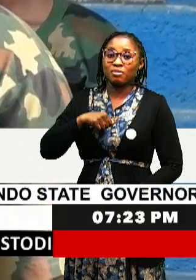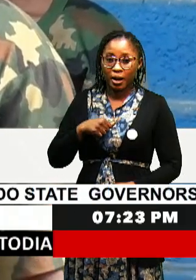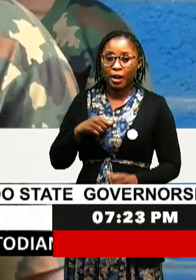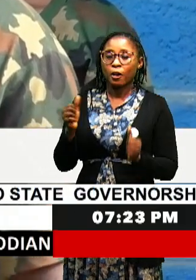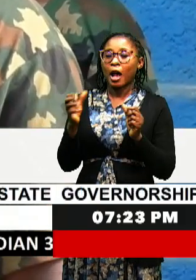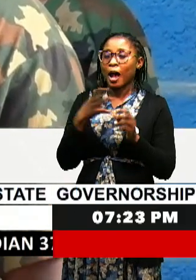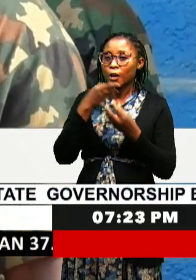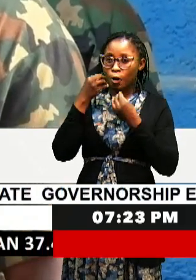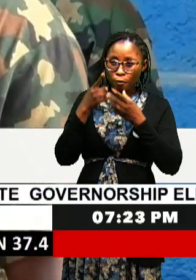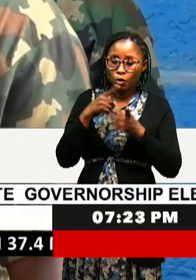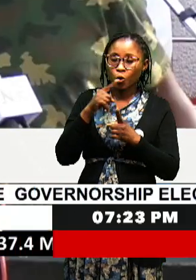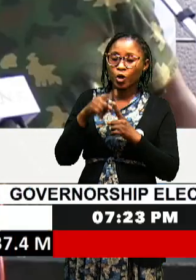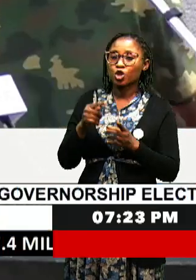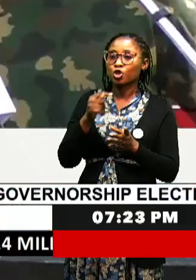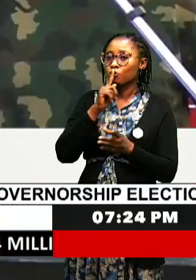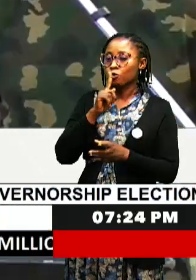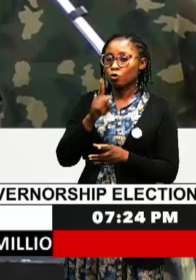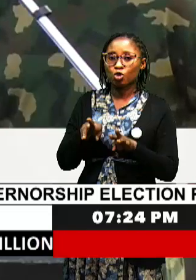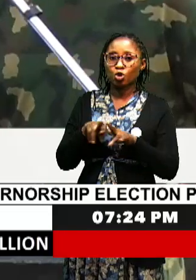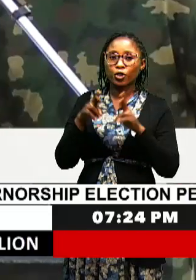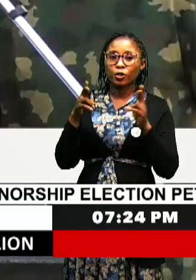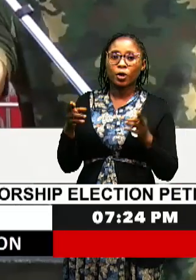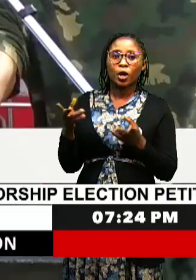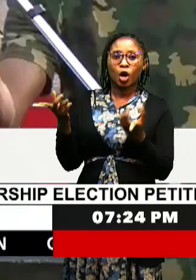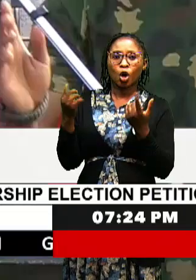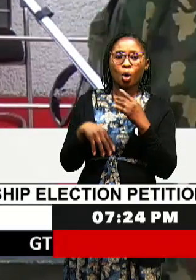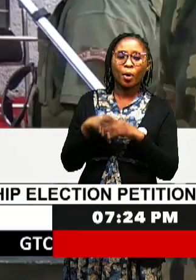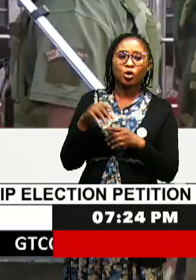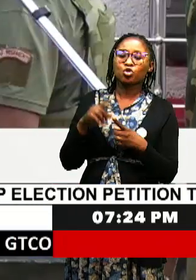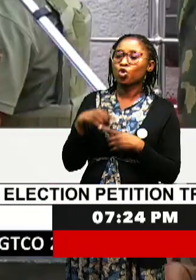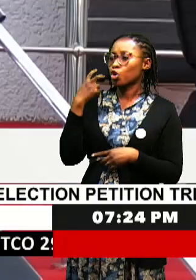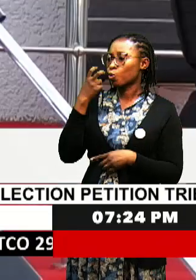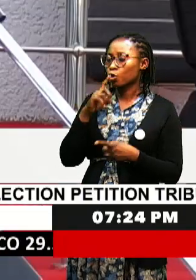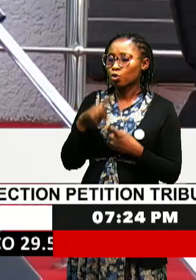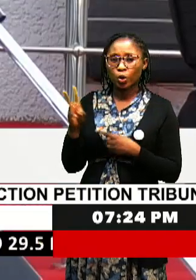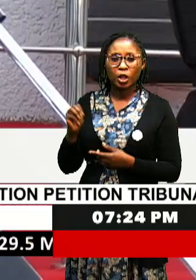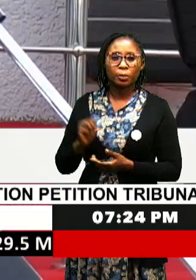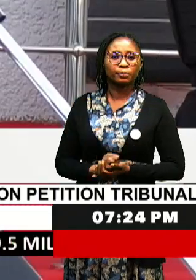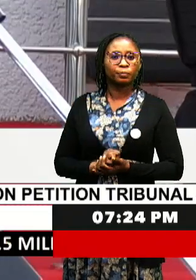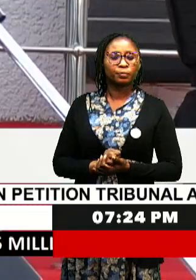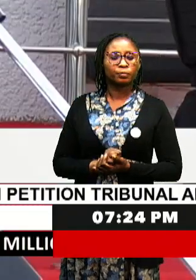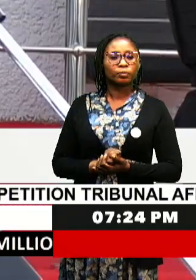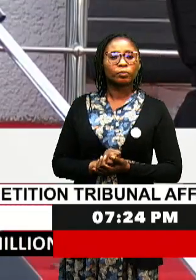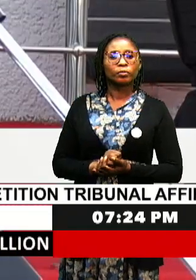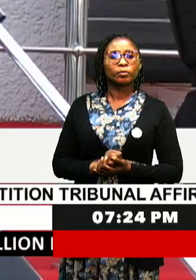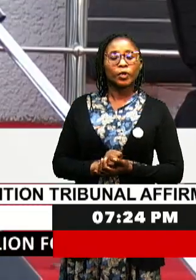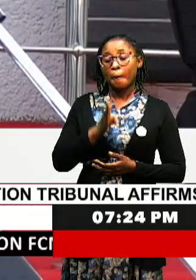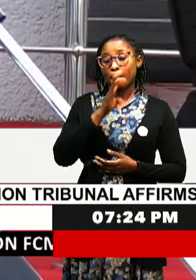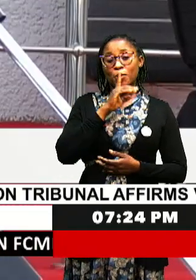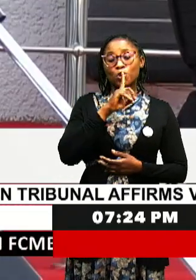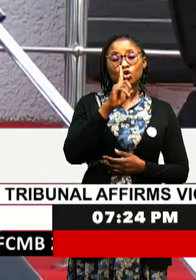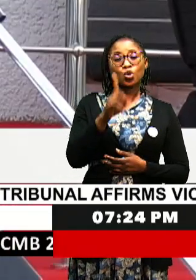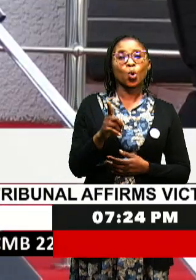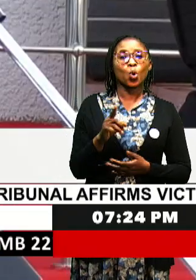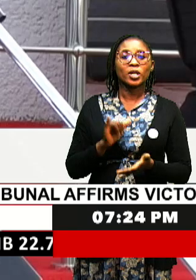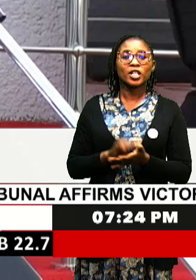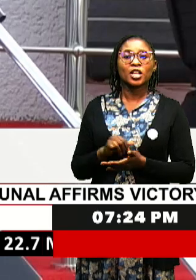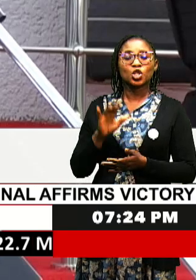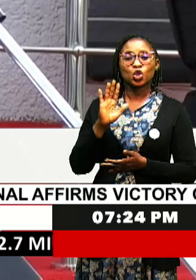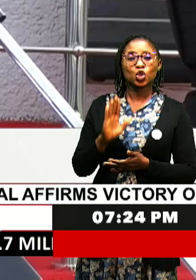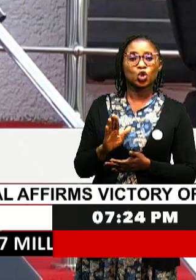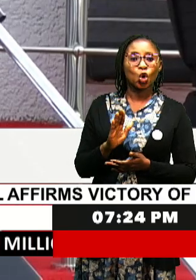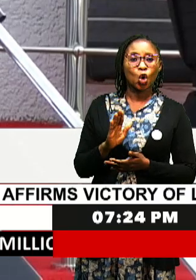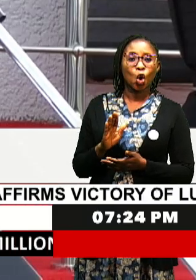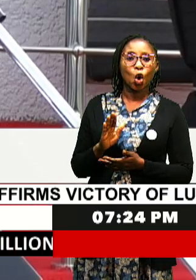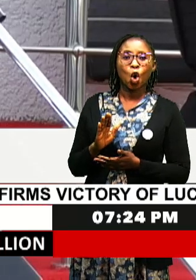troops came to a halt, he stepped forward to address them. Rest assured that your protection is